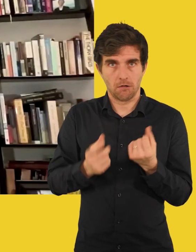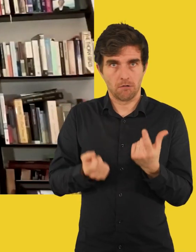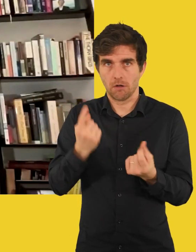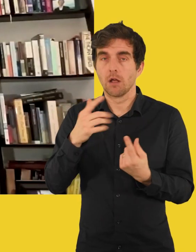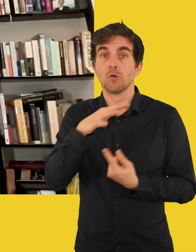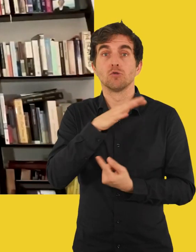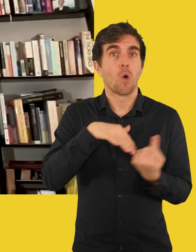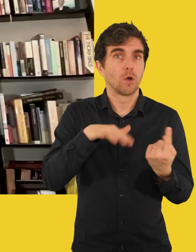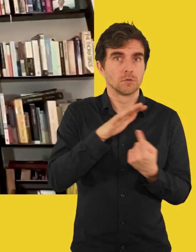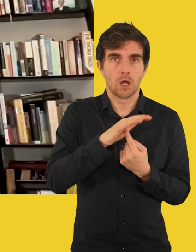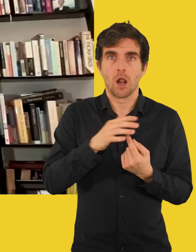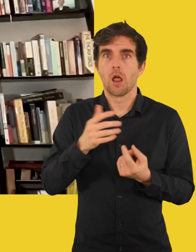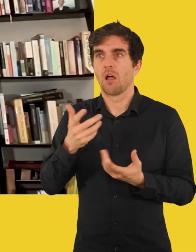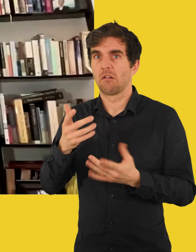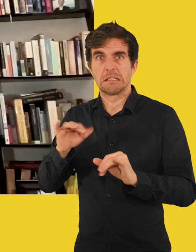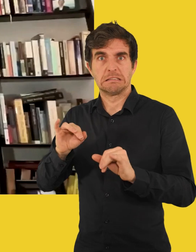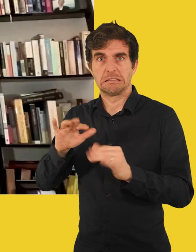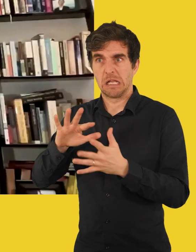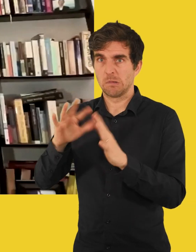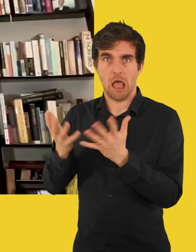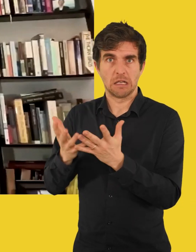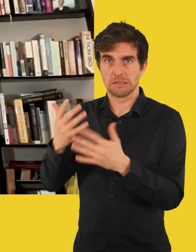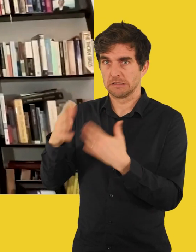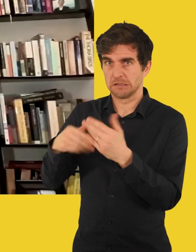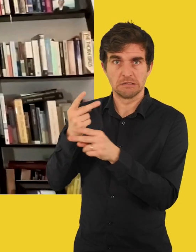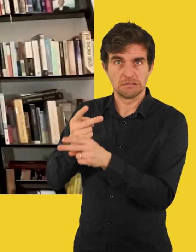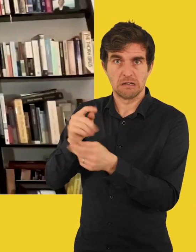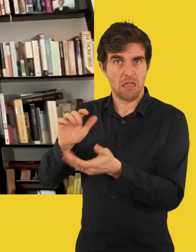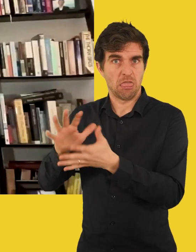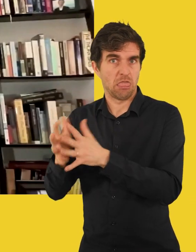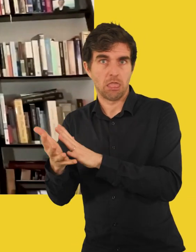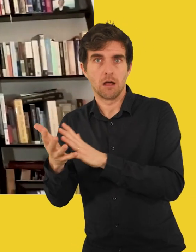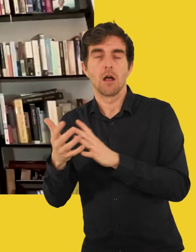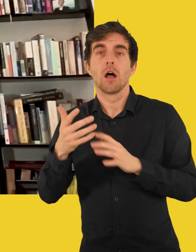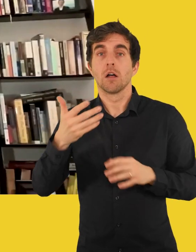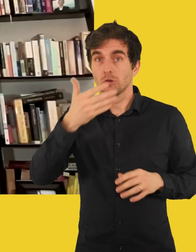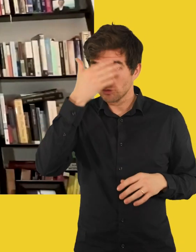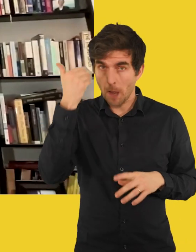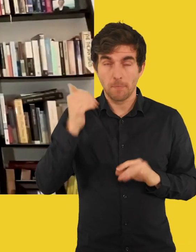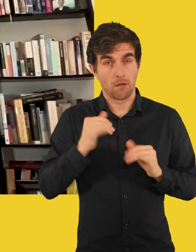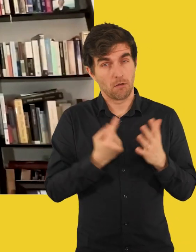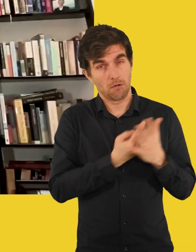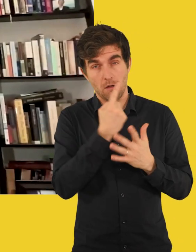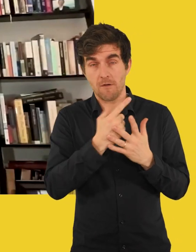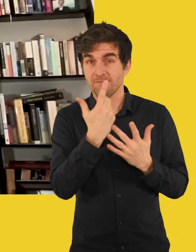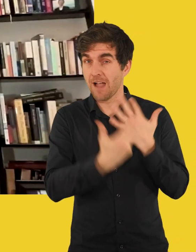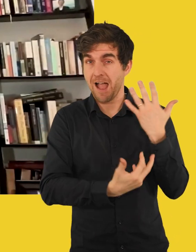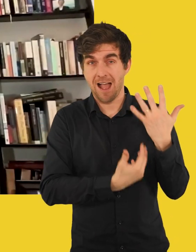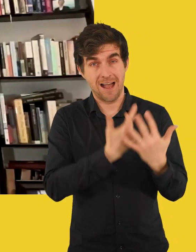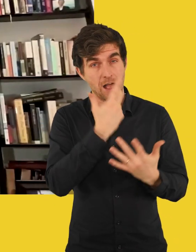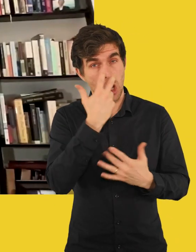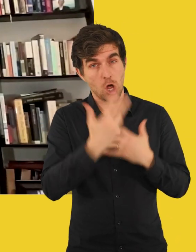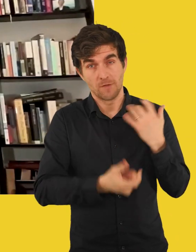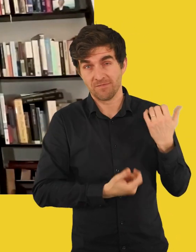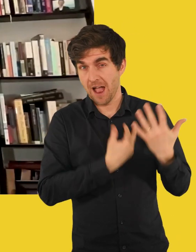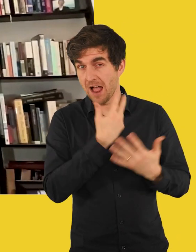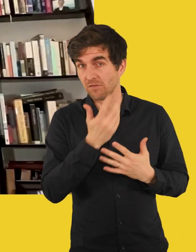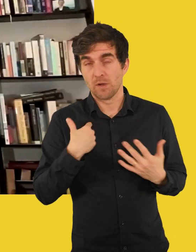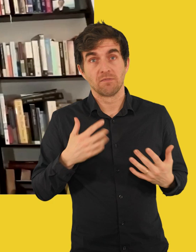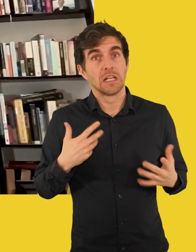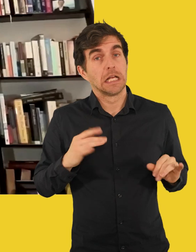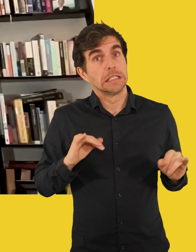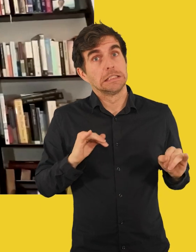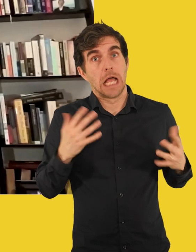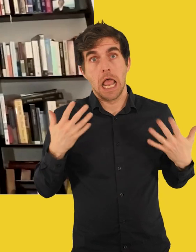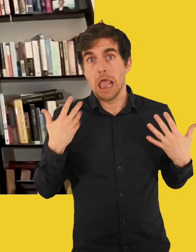facing a combination of social and ecological crises in 2020. We had just come out of a summer of terrible bushfires and had been